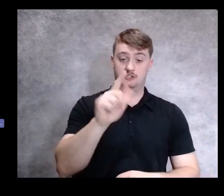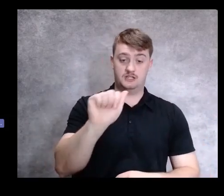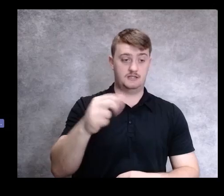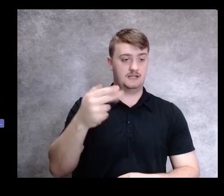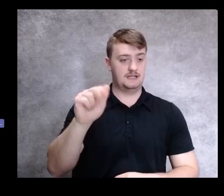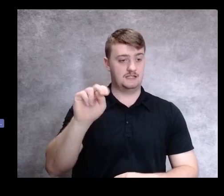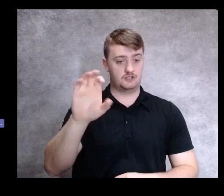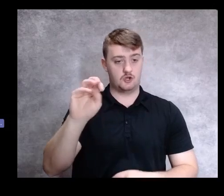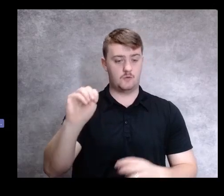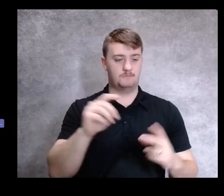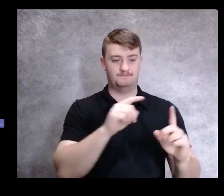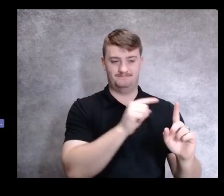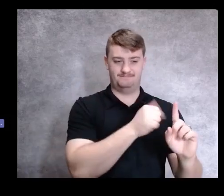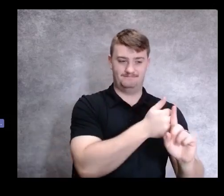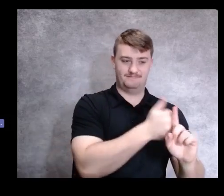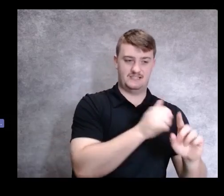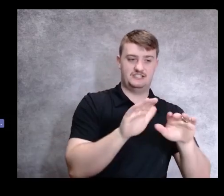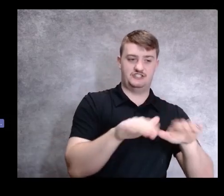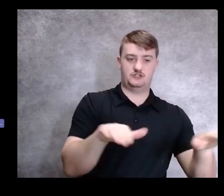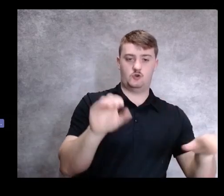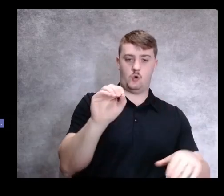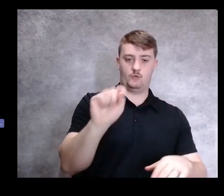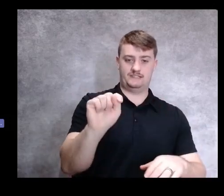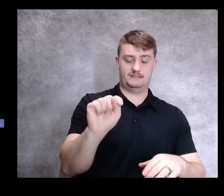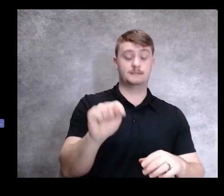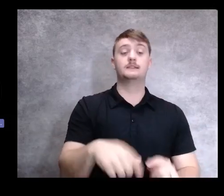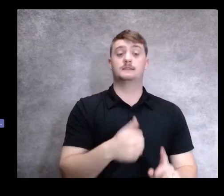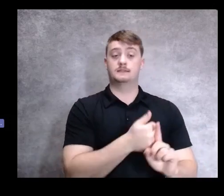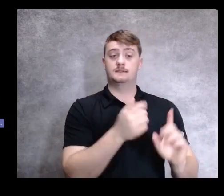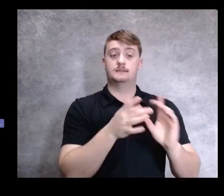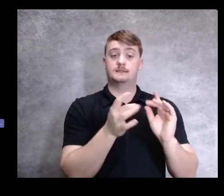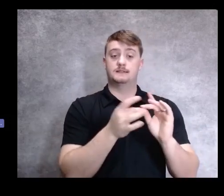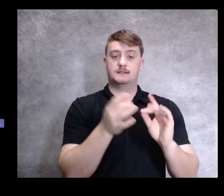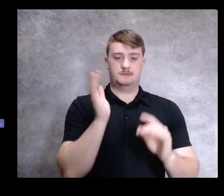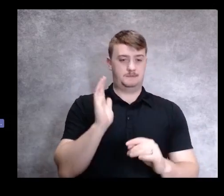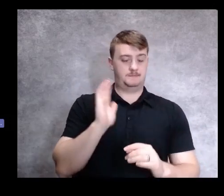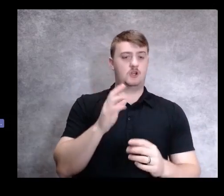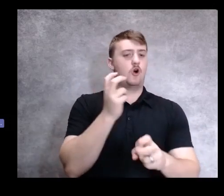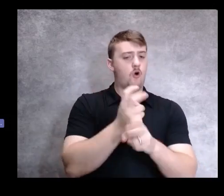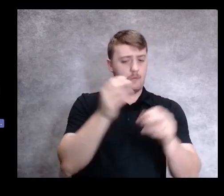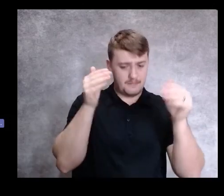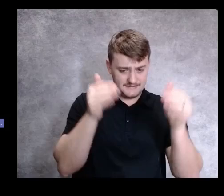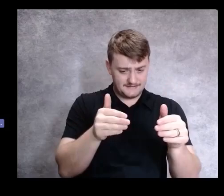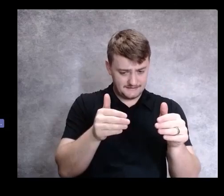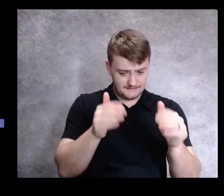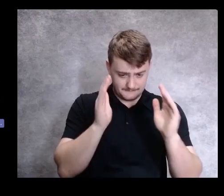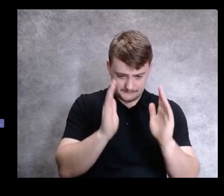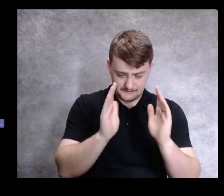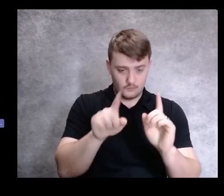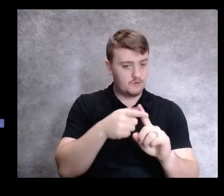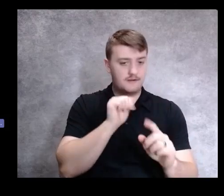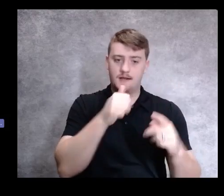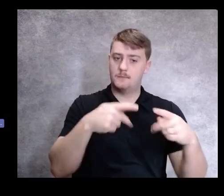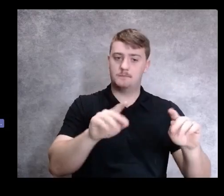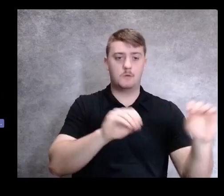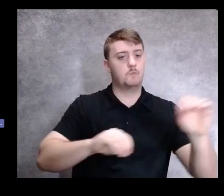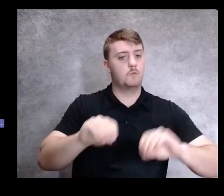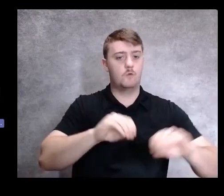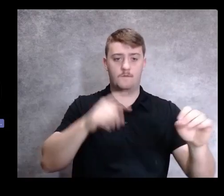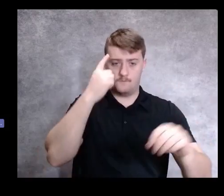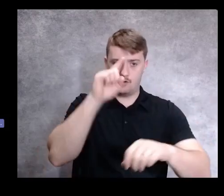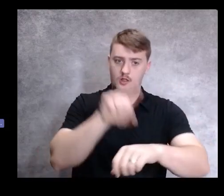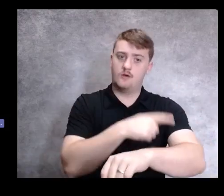Hanscom, a pediatric occupational therapist, once said, "It's hard to pay attention when you're not allowed to move for extended periods of